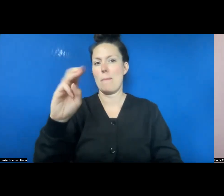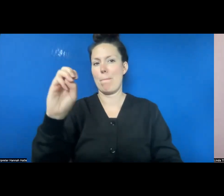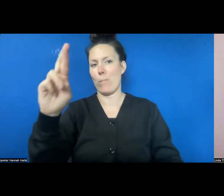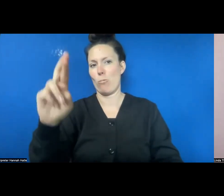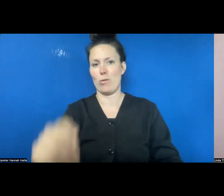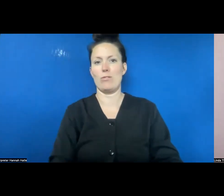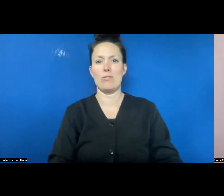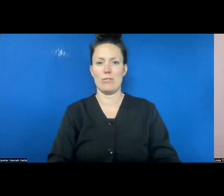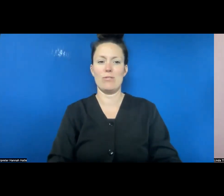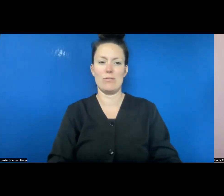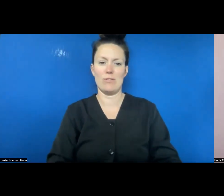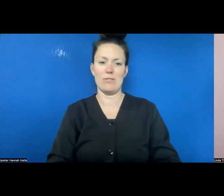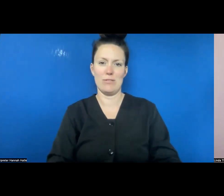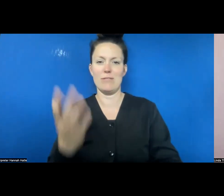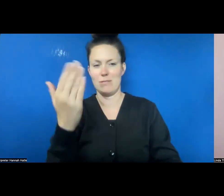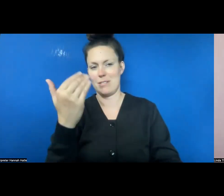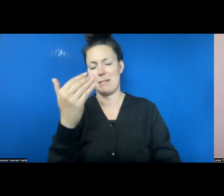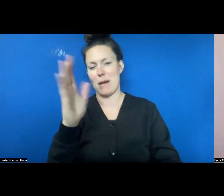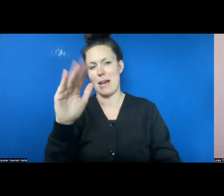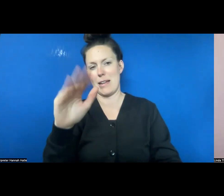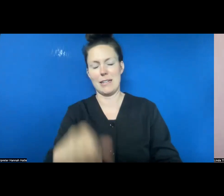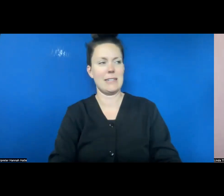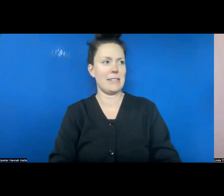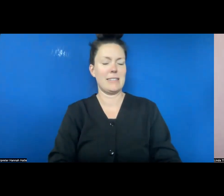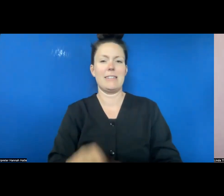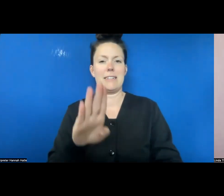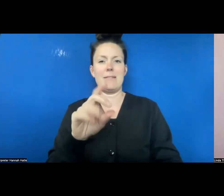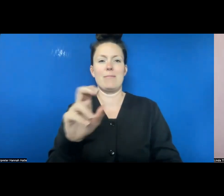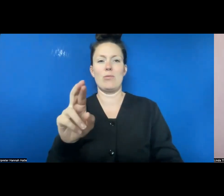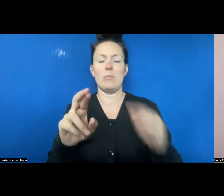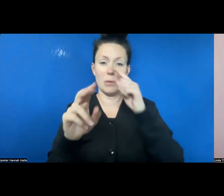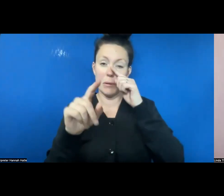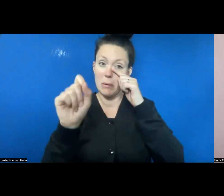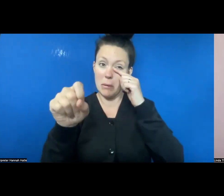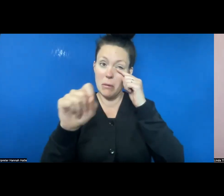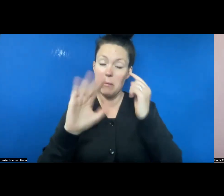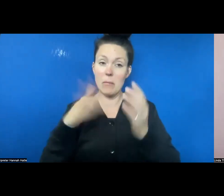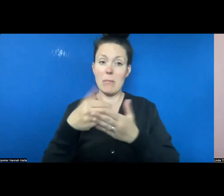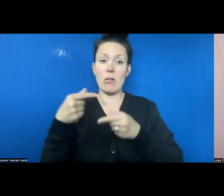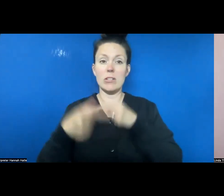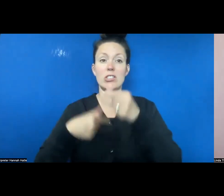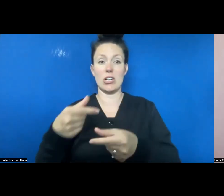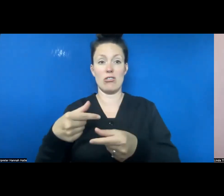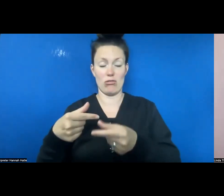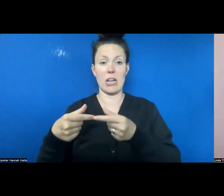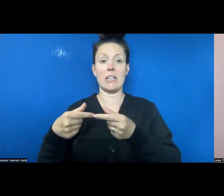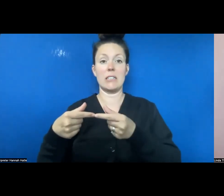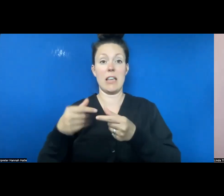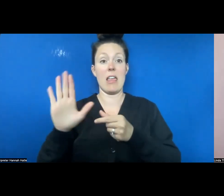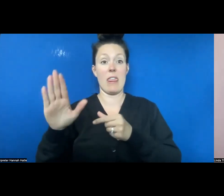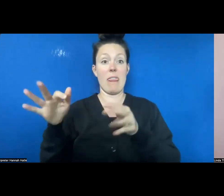No, I'm You're just a boomer. Come on now. But you know, all these generations that are coming up, the language